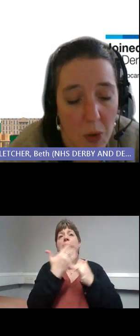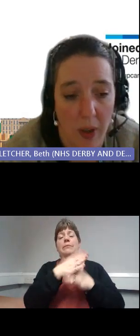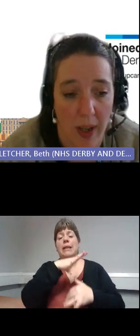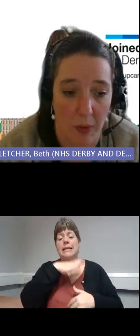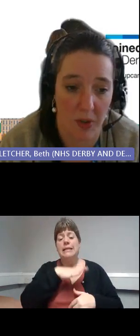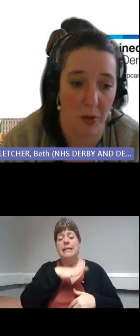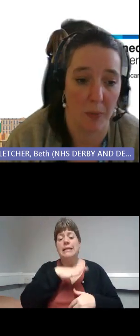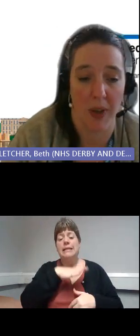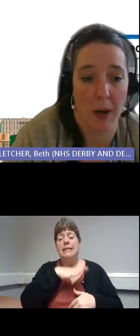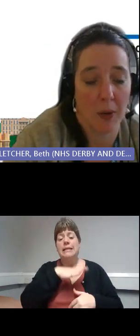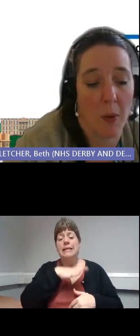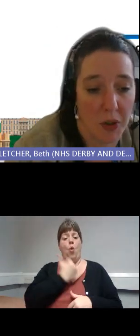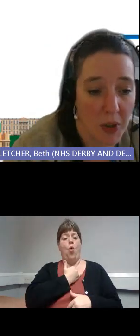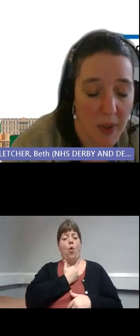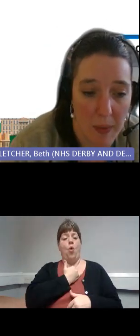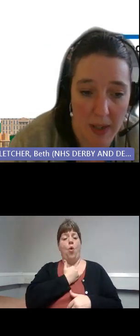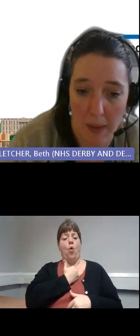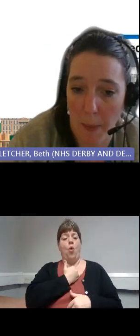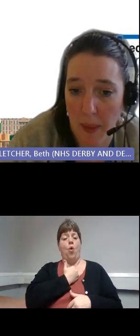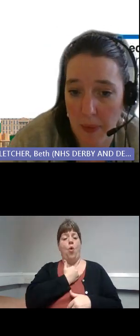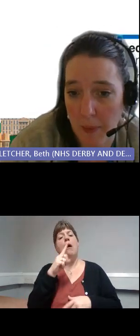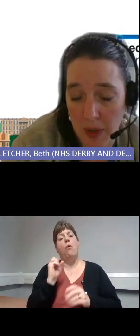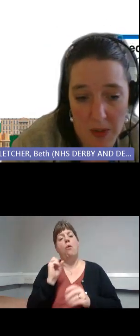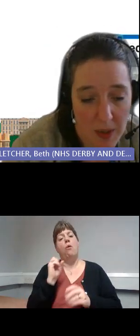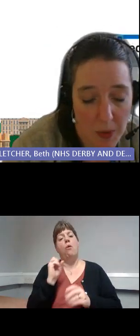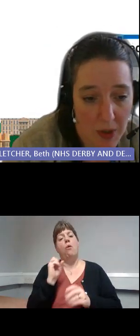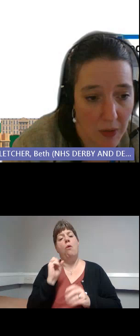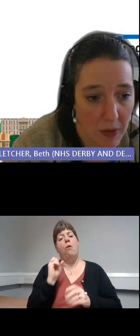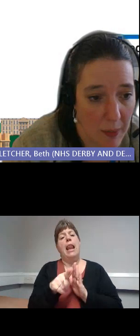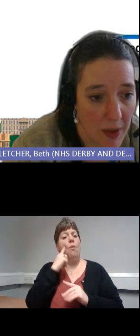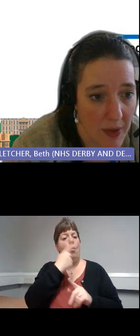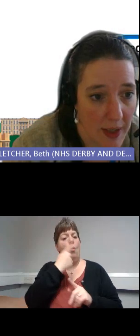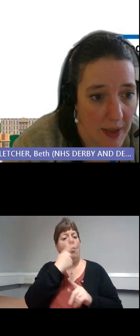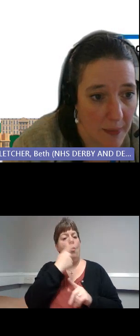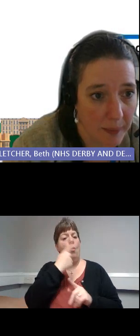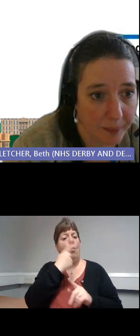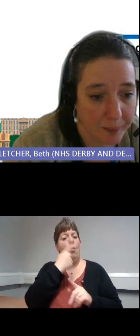can just call our number that I'll go on to in a minute, and then we can support you